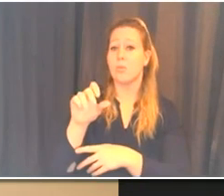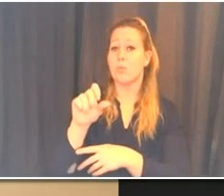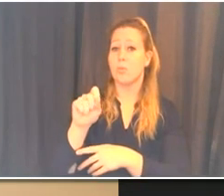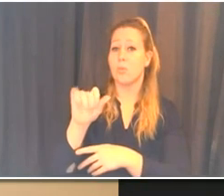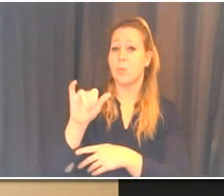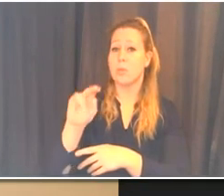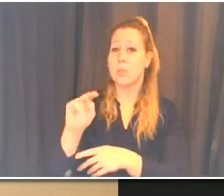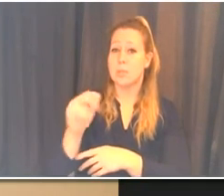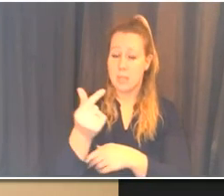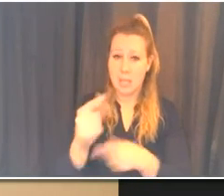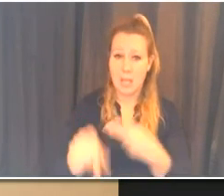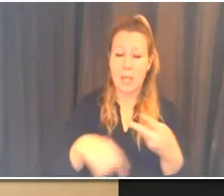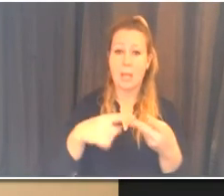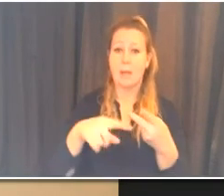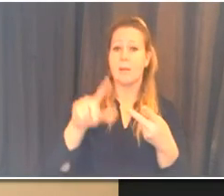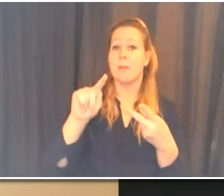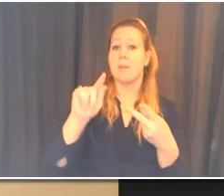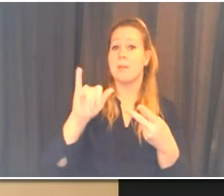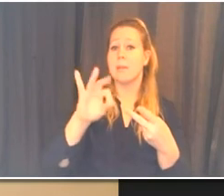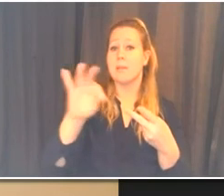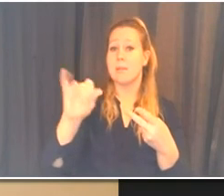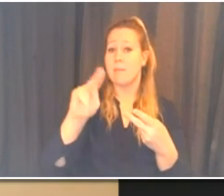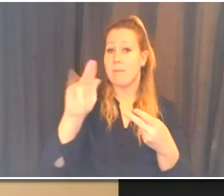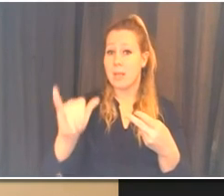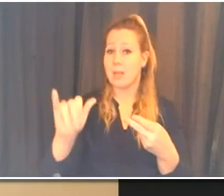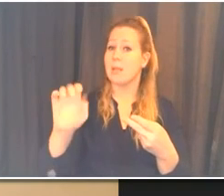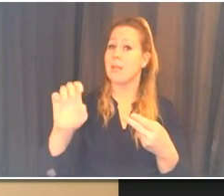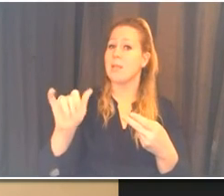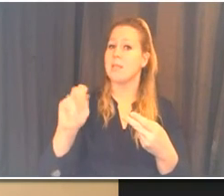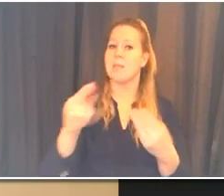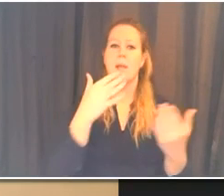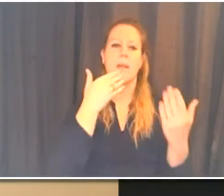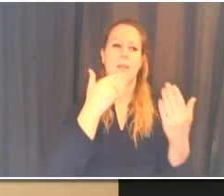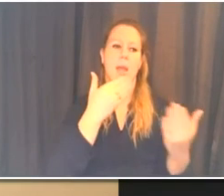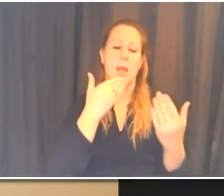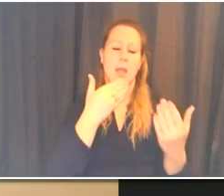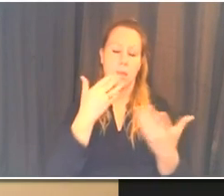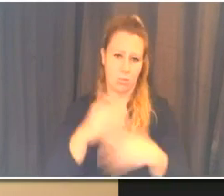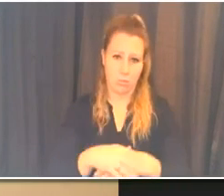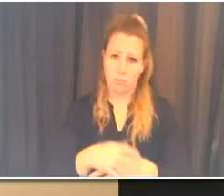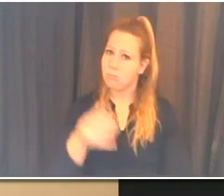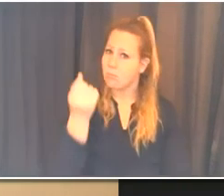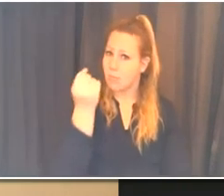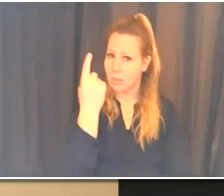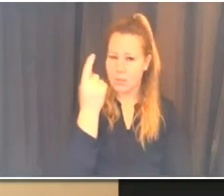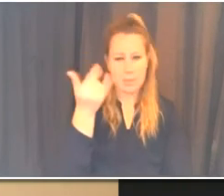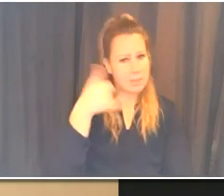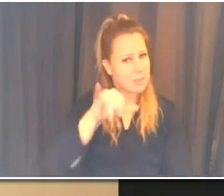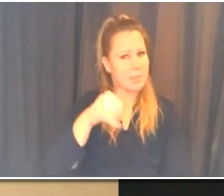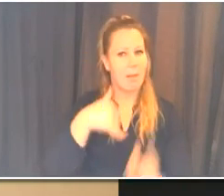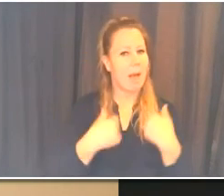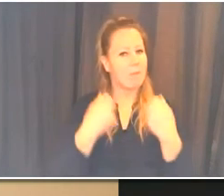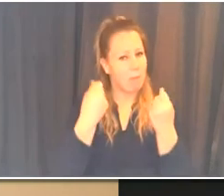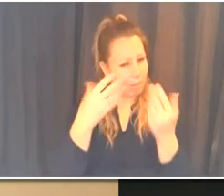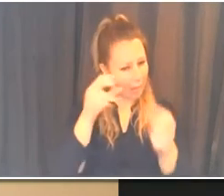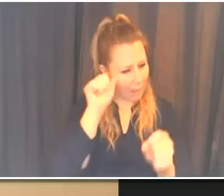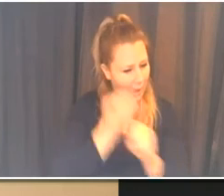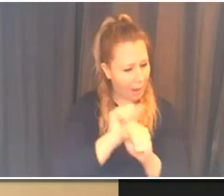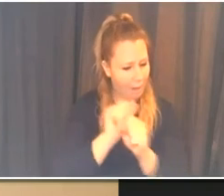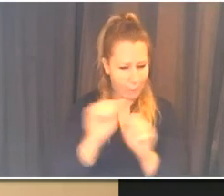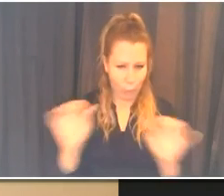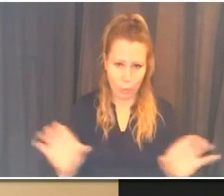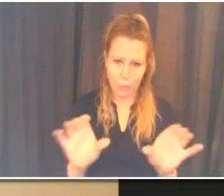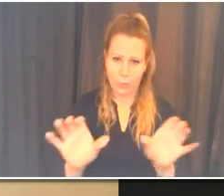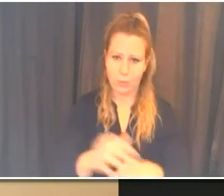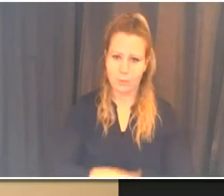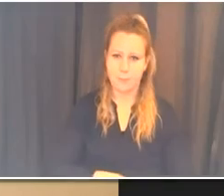feel silenced if you feel scared at this moment um we are here for you you should know that you can contact our offices that